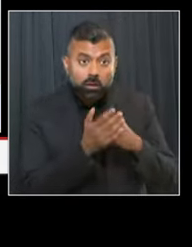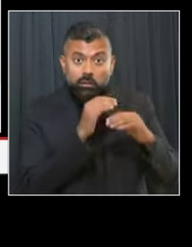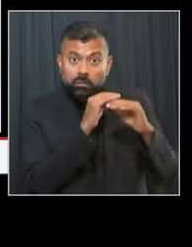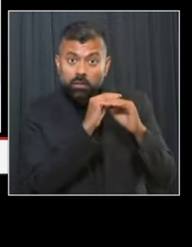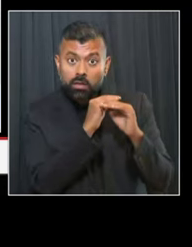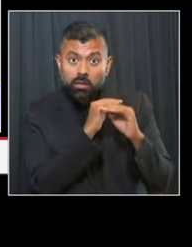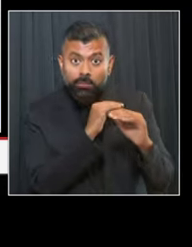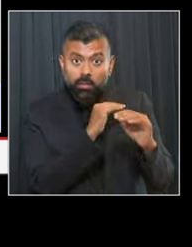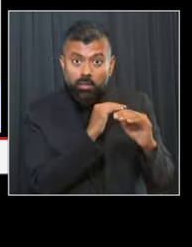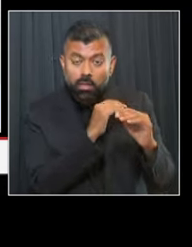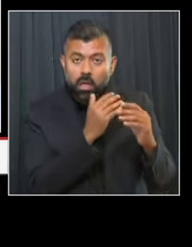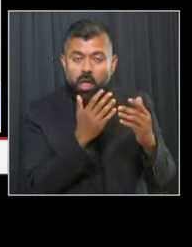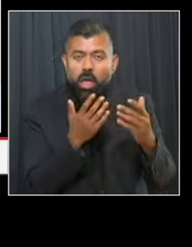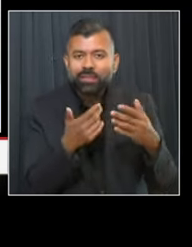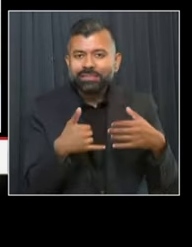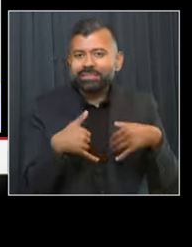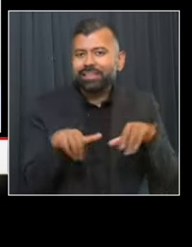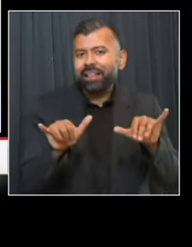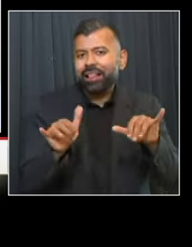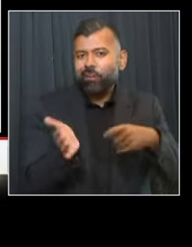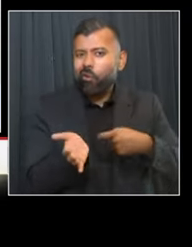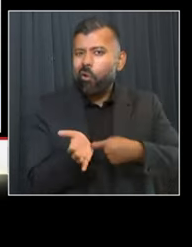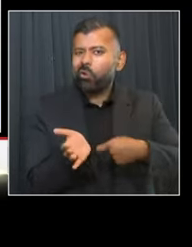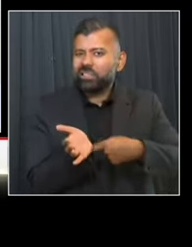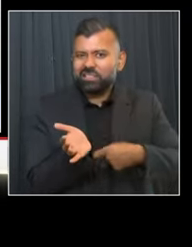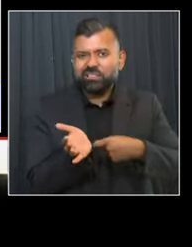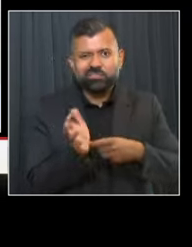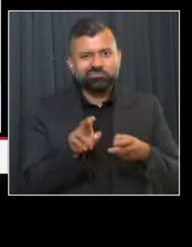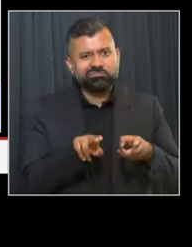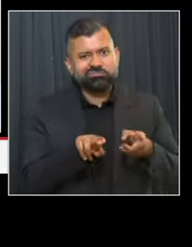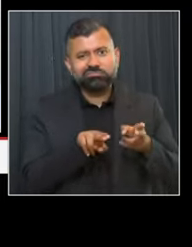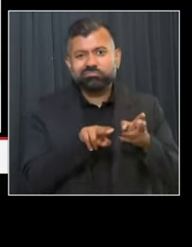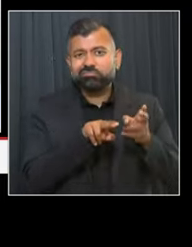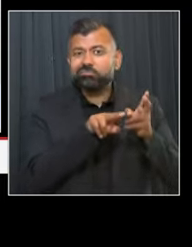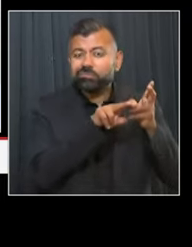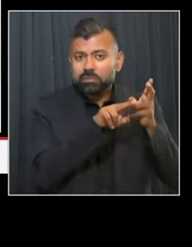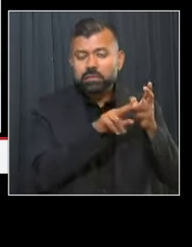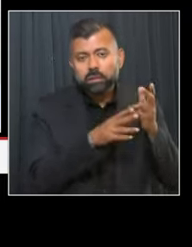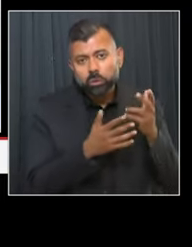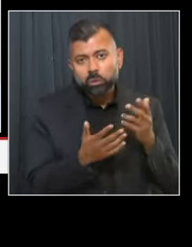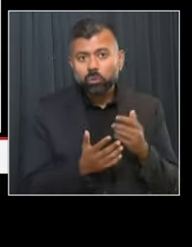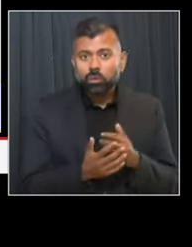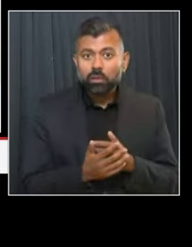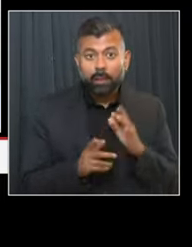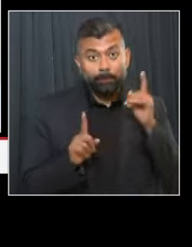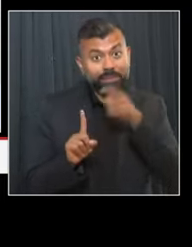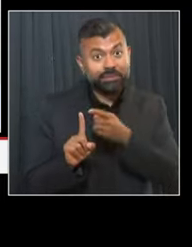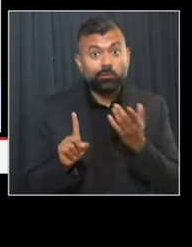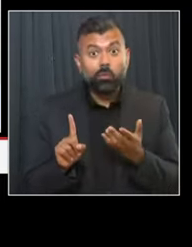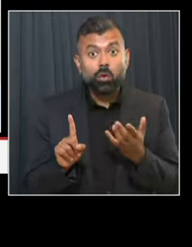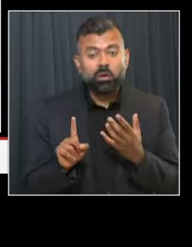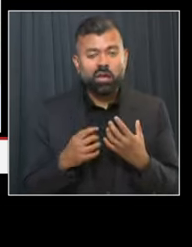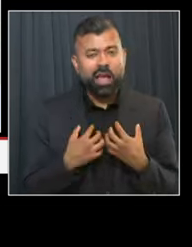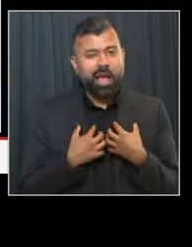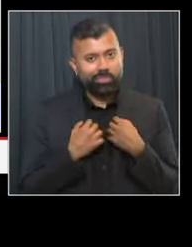demand for services and inflation, particularly in health and human services, but not limited to that. So when we did the budget,